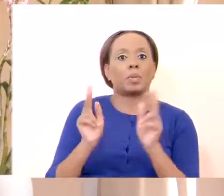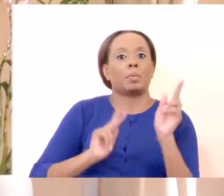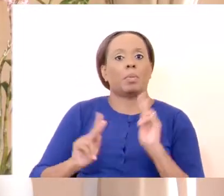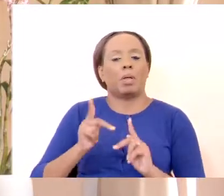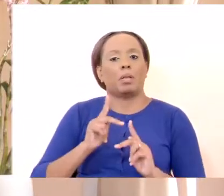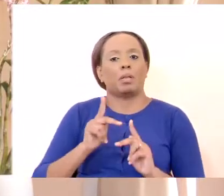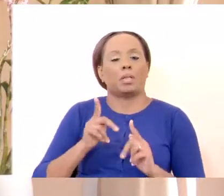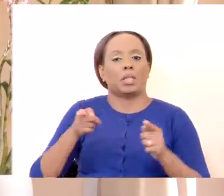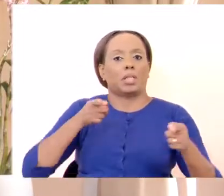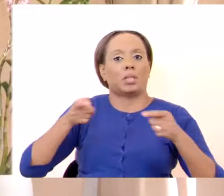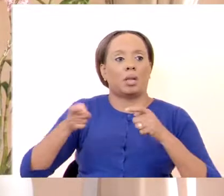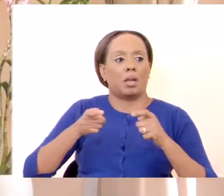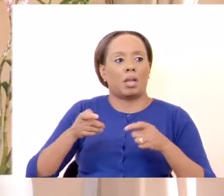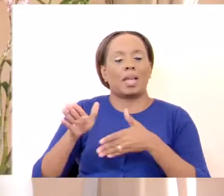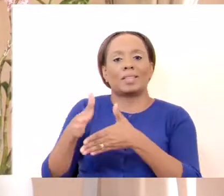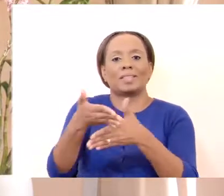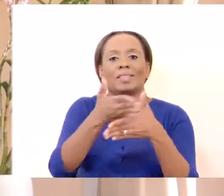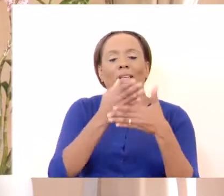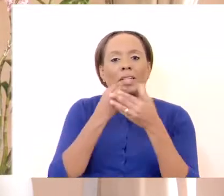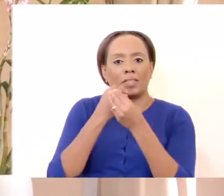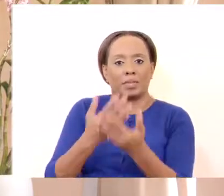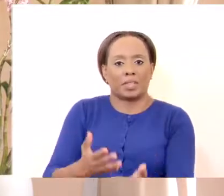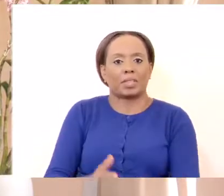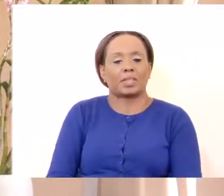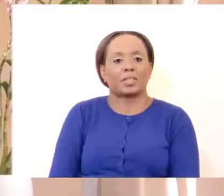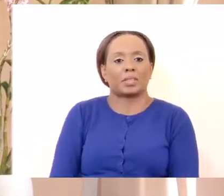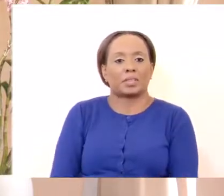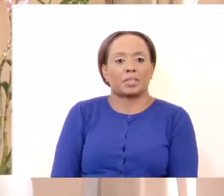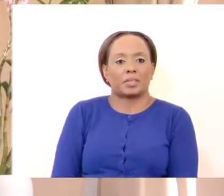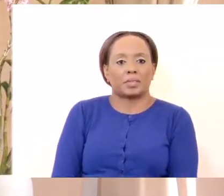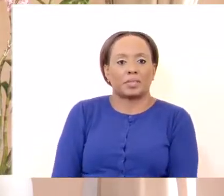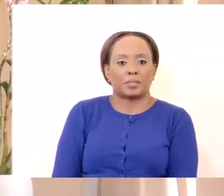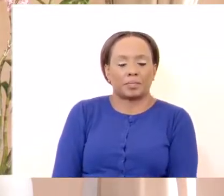that the information can be shared with the press.